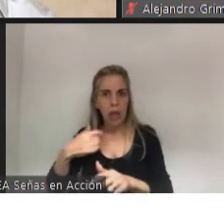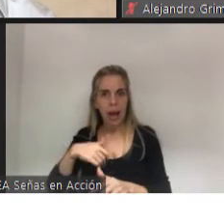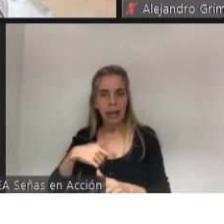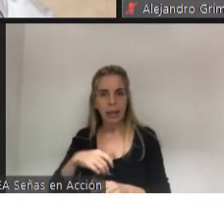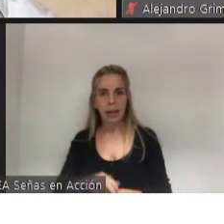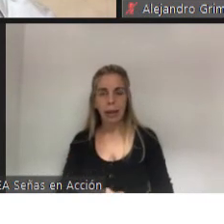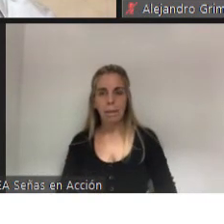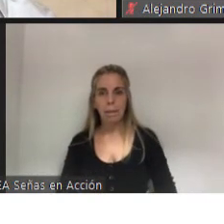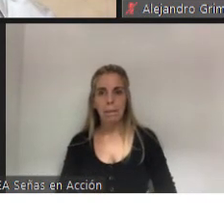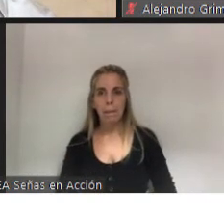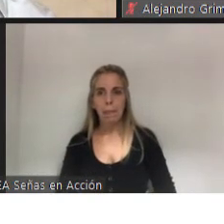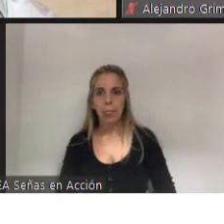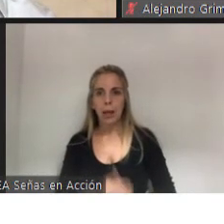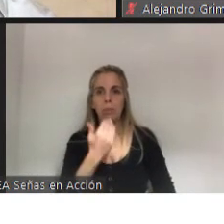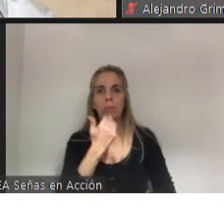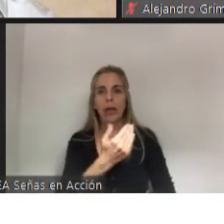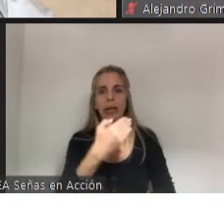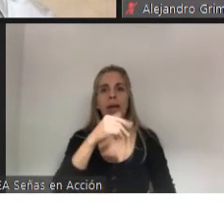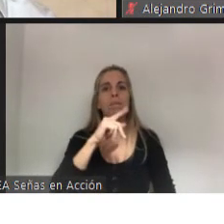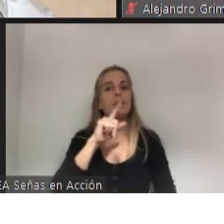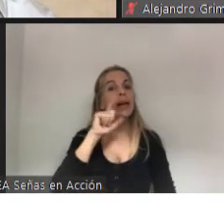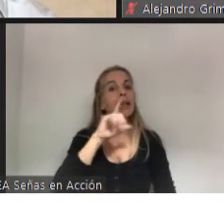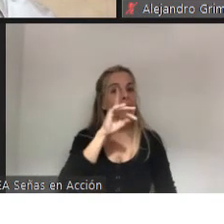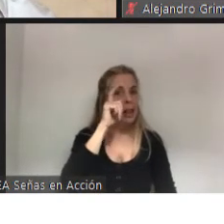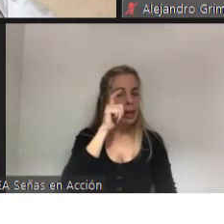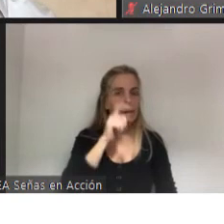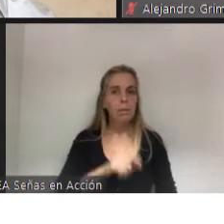publications. Thank you, Matilde.